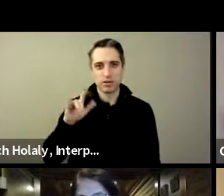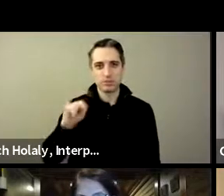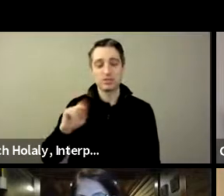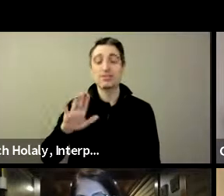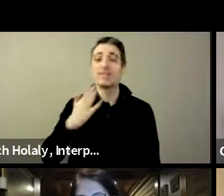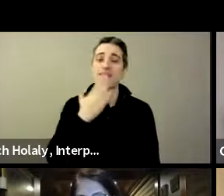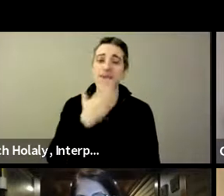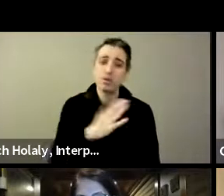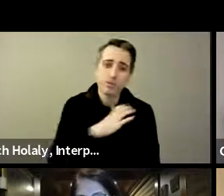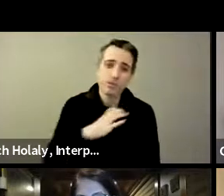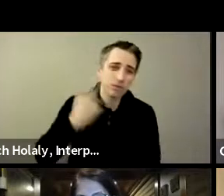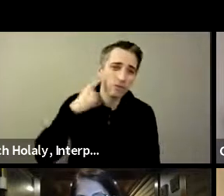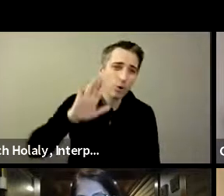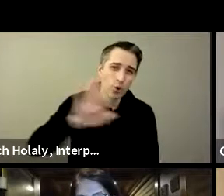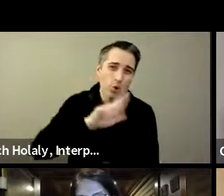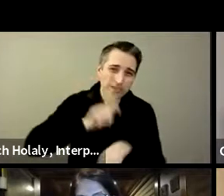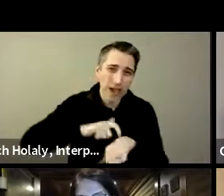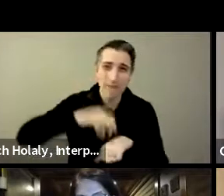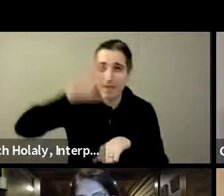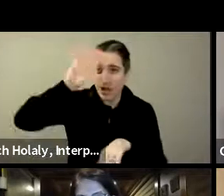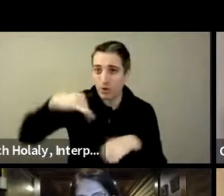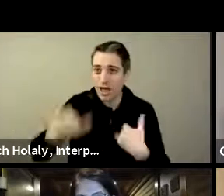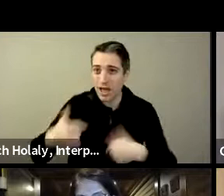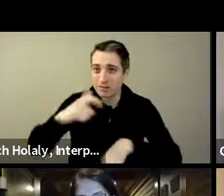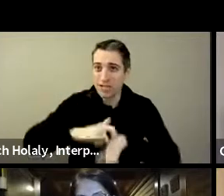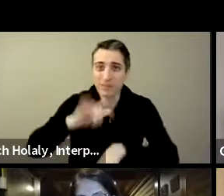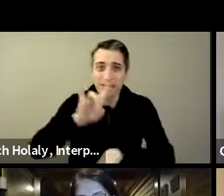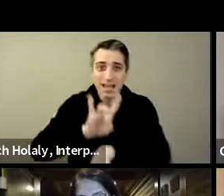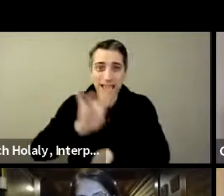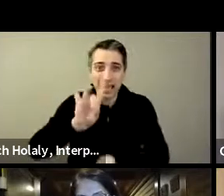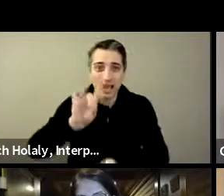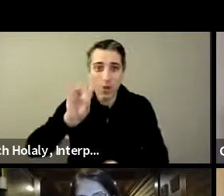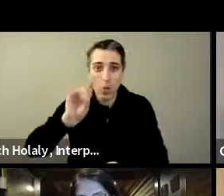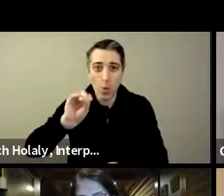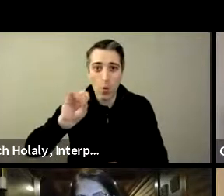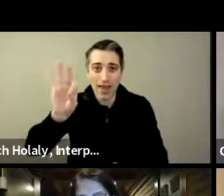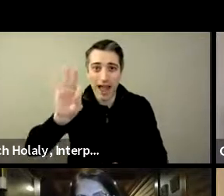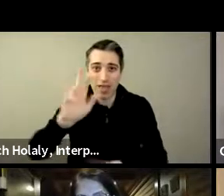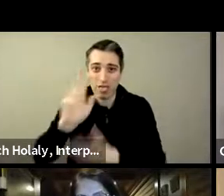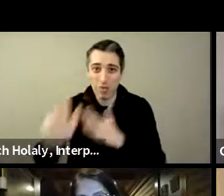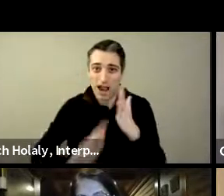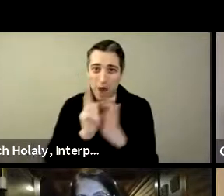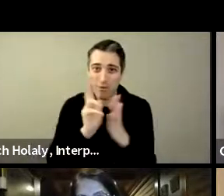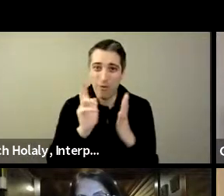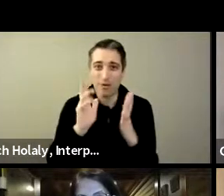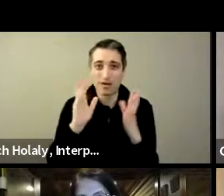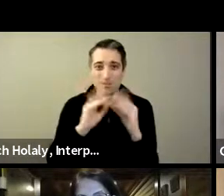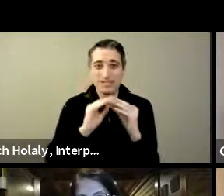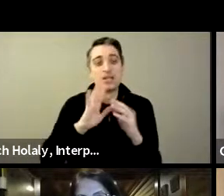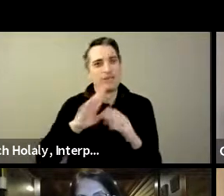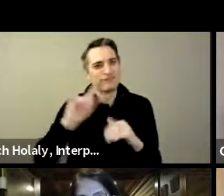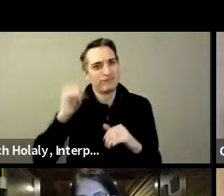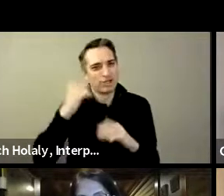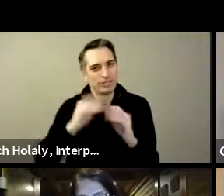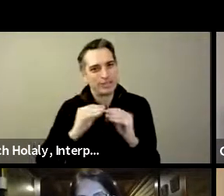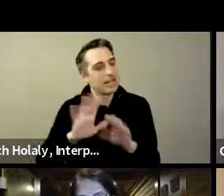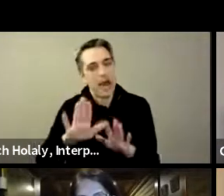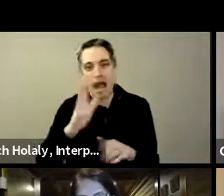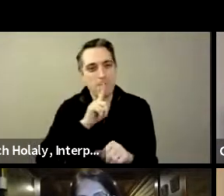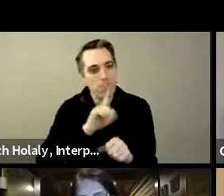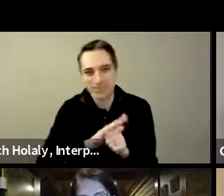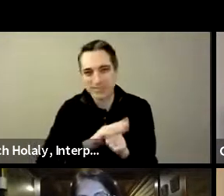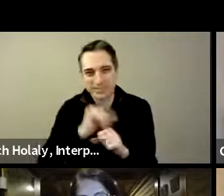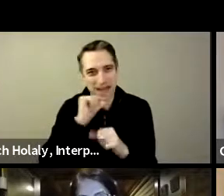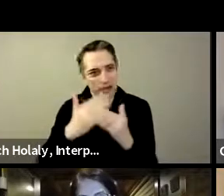for your time. I know it is now 8:09. It's a three-hour meeting, the first meeting of the year. I promise you, they will not be this